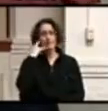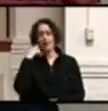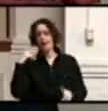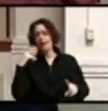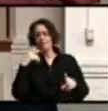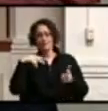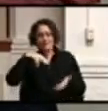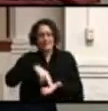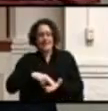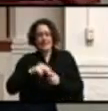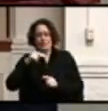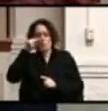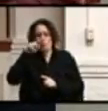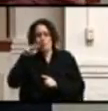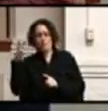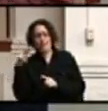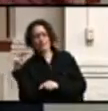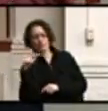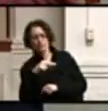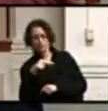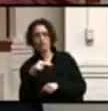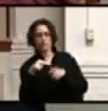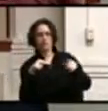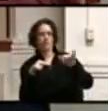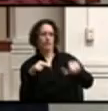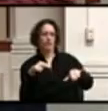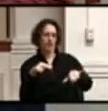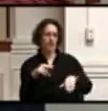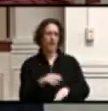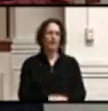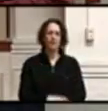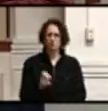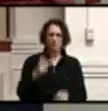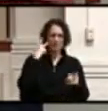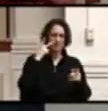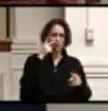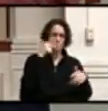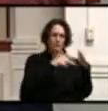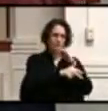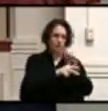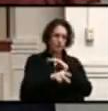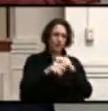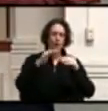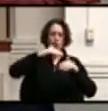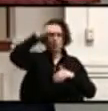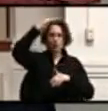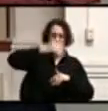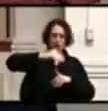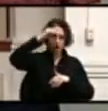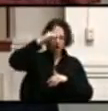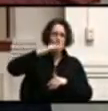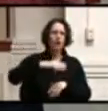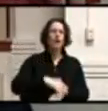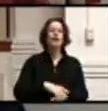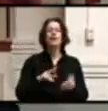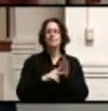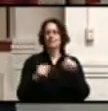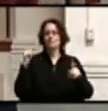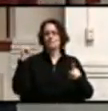This is our main entrance here, three apparatus bay doors. You can see the height that allows us to get the mezzanine in the back, and